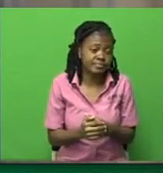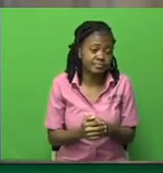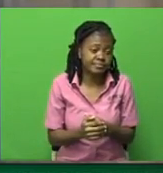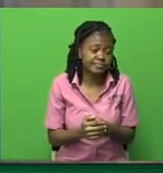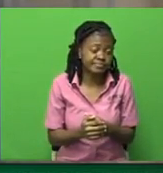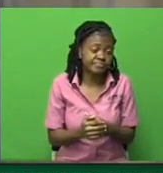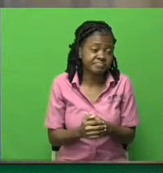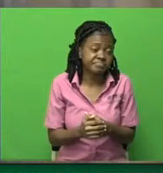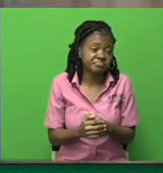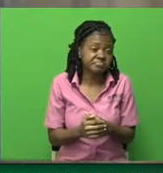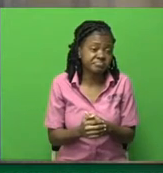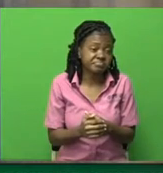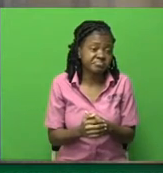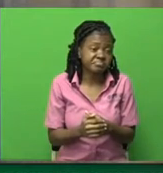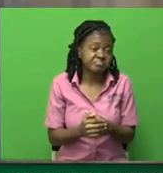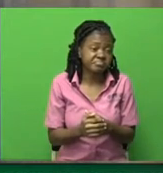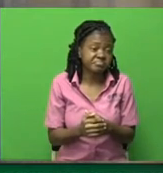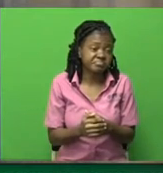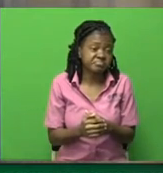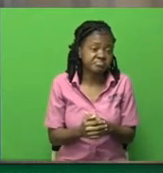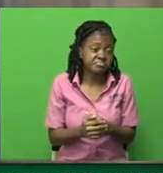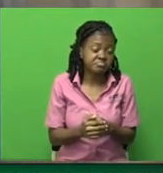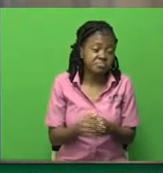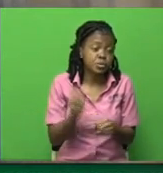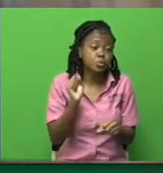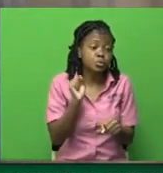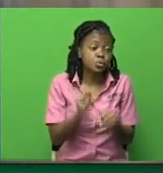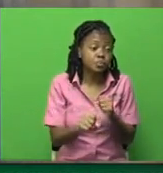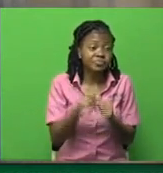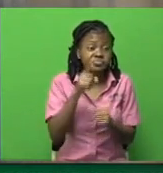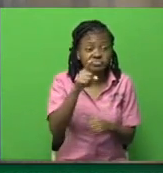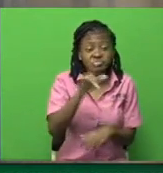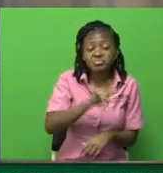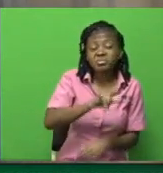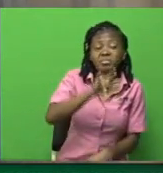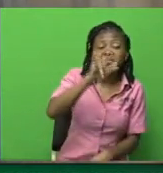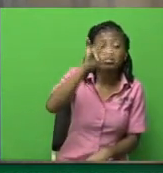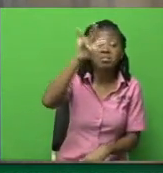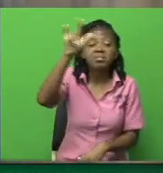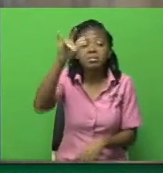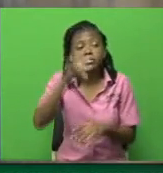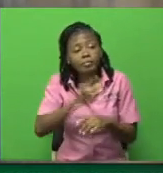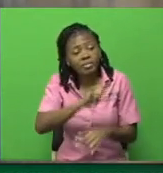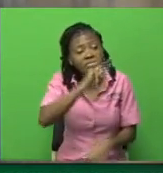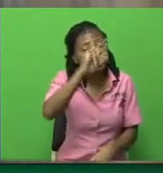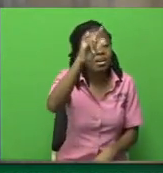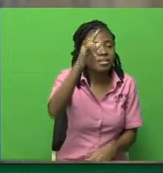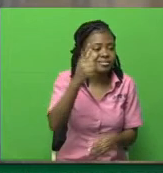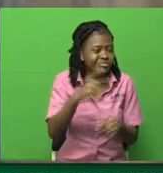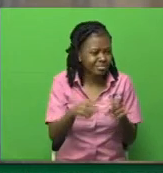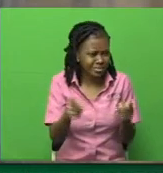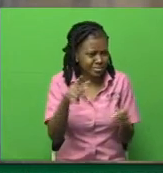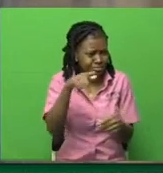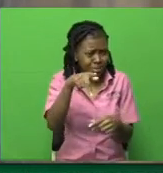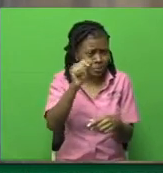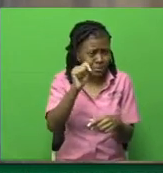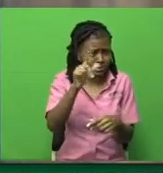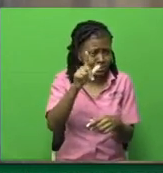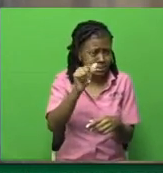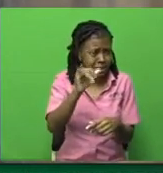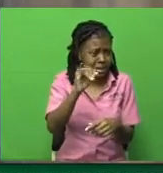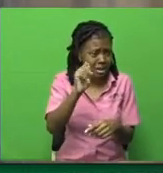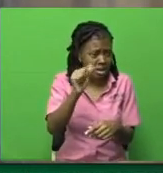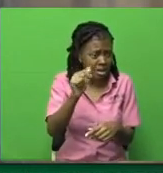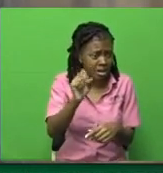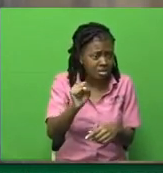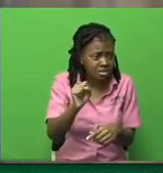in spite of the glowing rhetoric in spite of the trips aboard abroad Point Lisas and Atlantic contribute continue